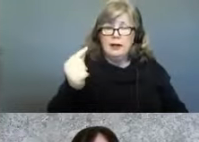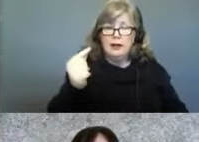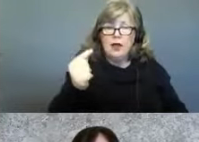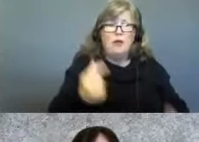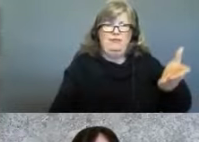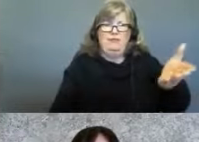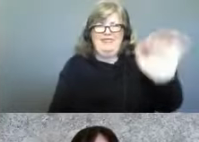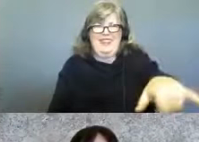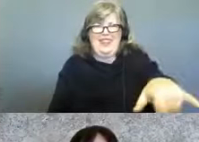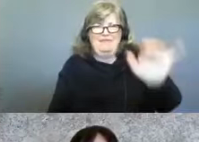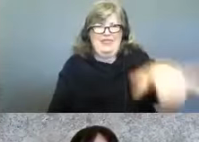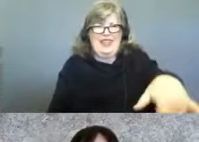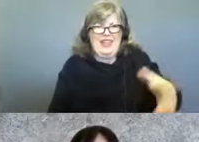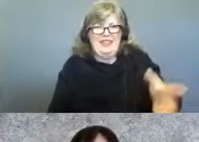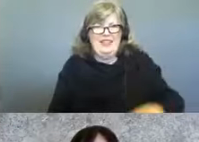is,